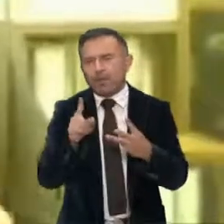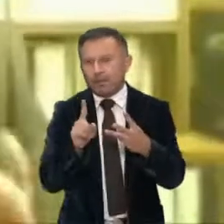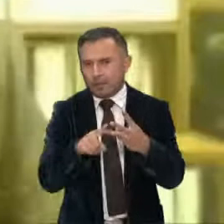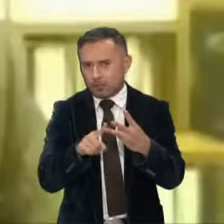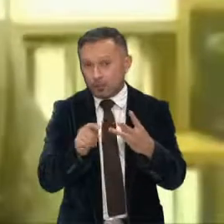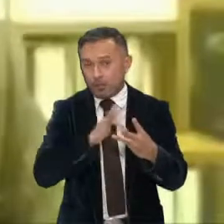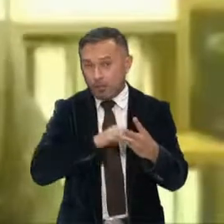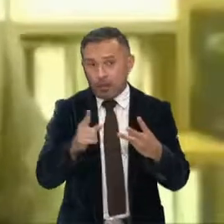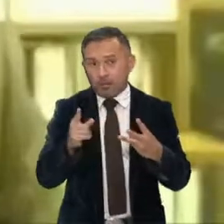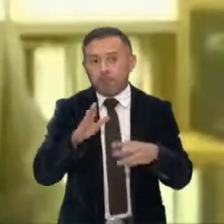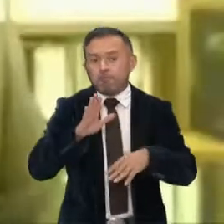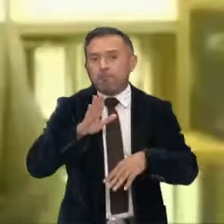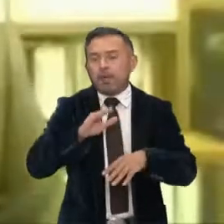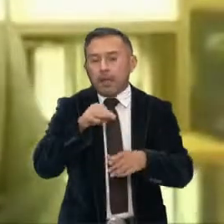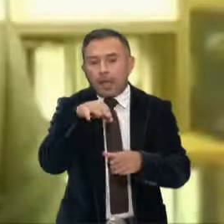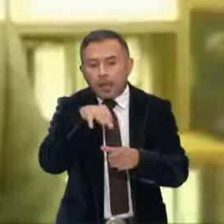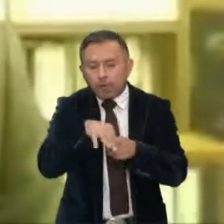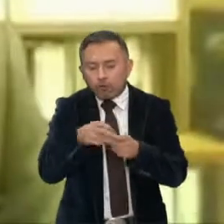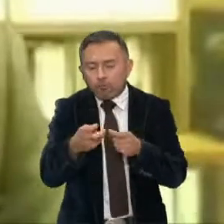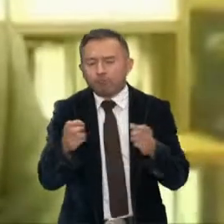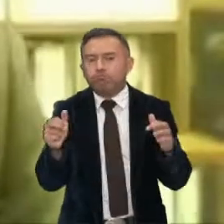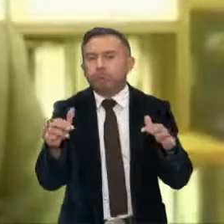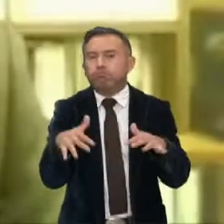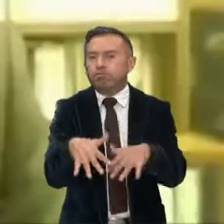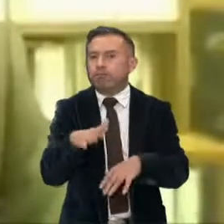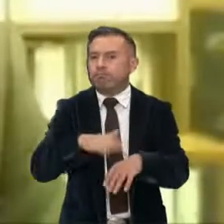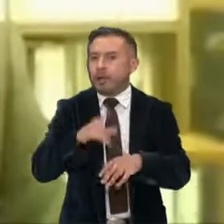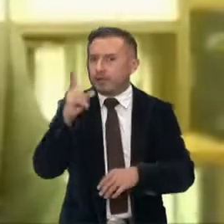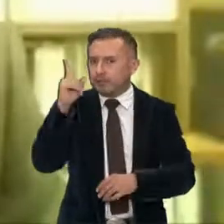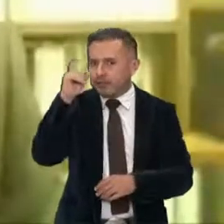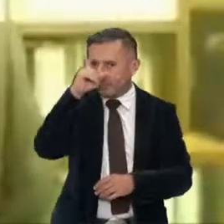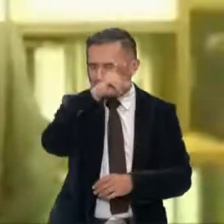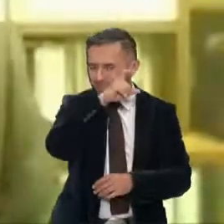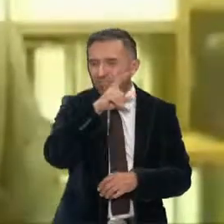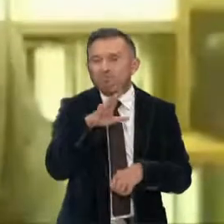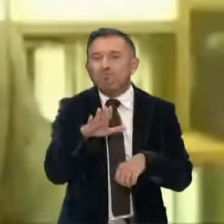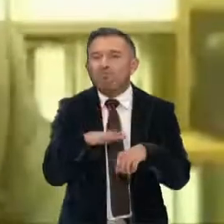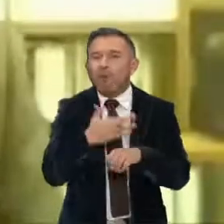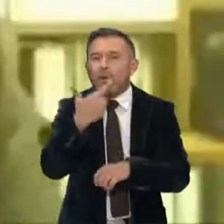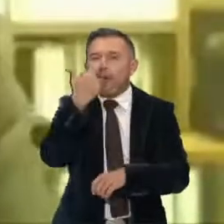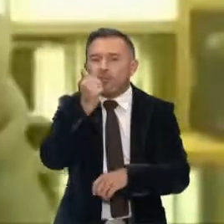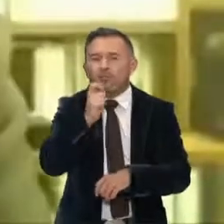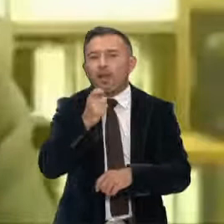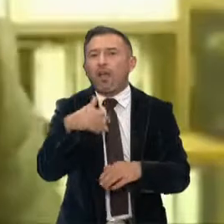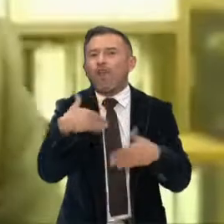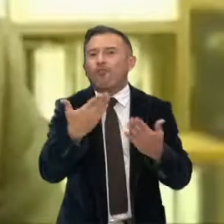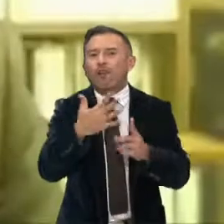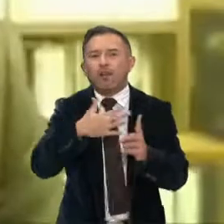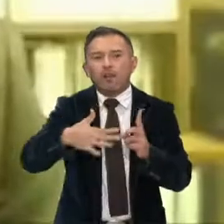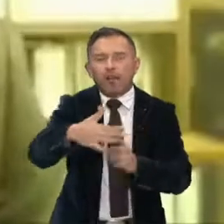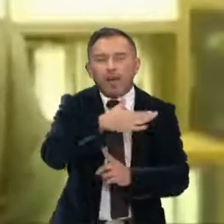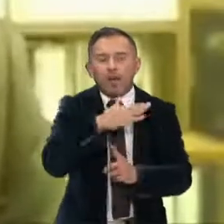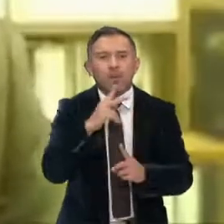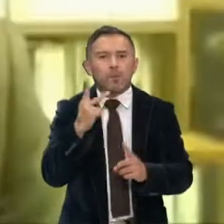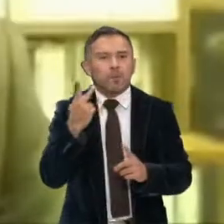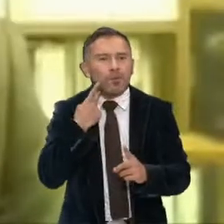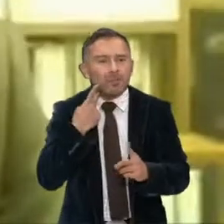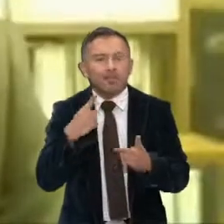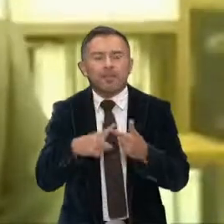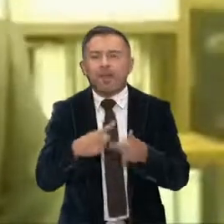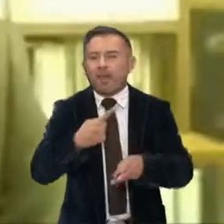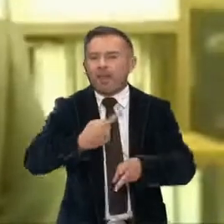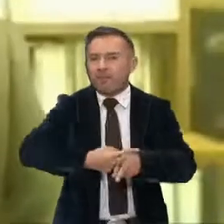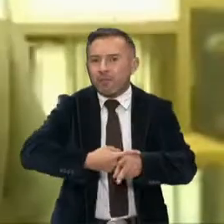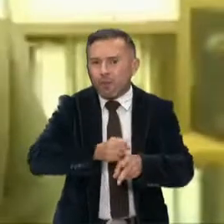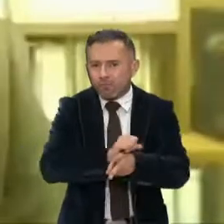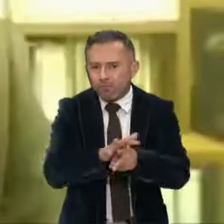why we can consider that this election that was the most complex because of the conditions that it was